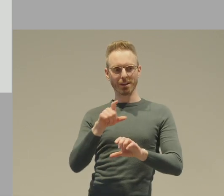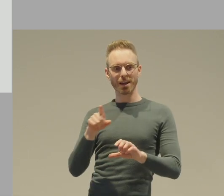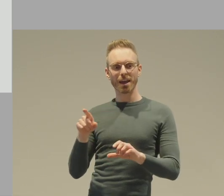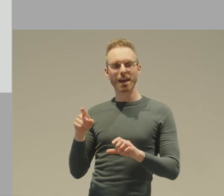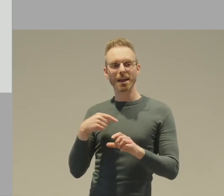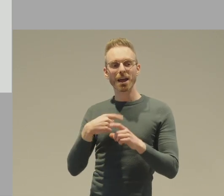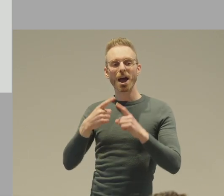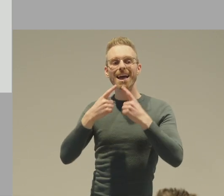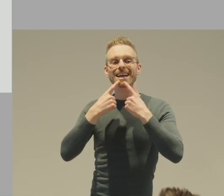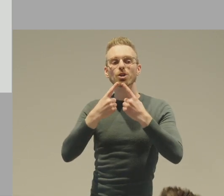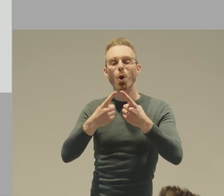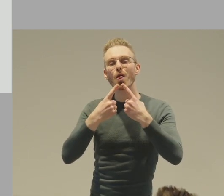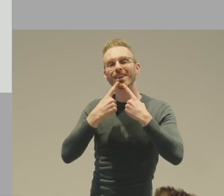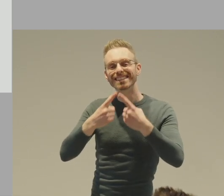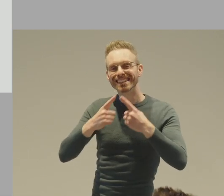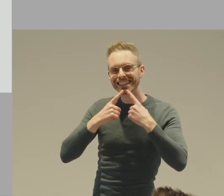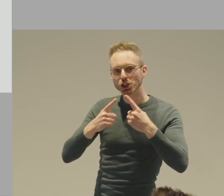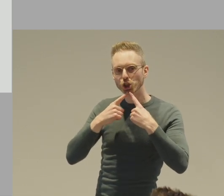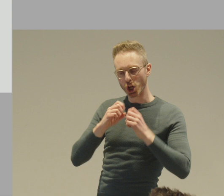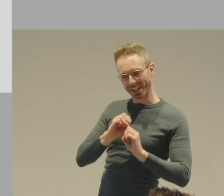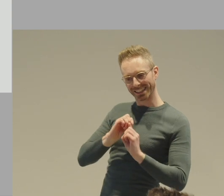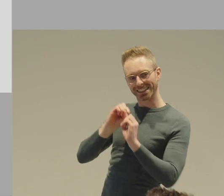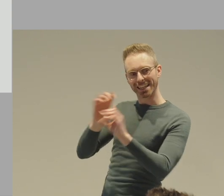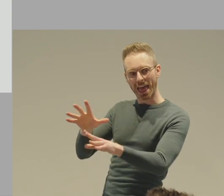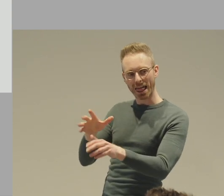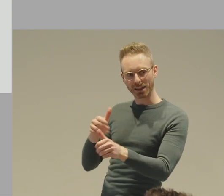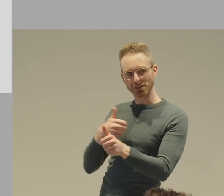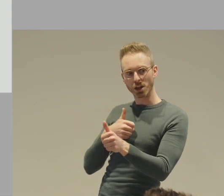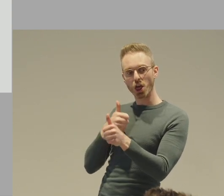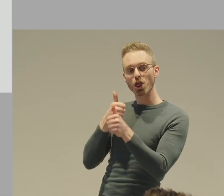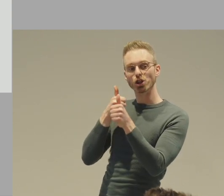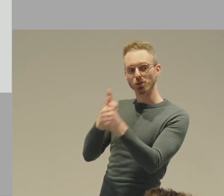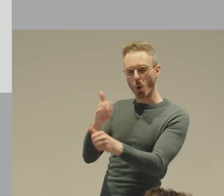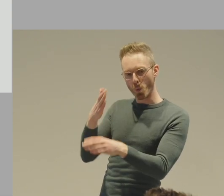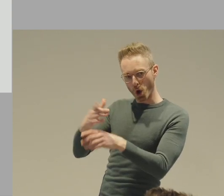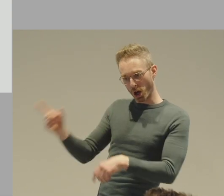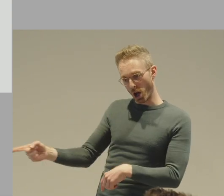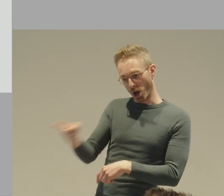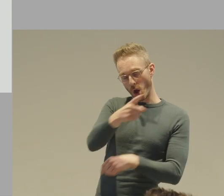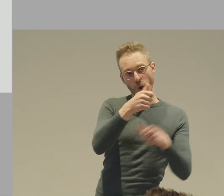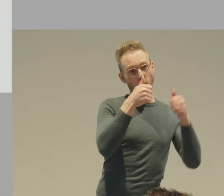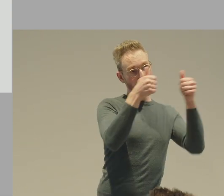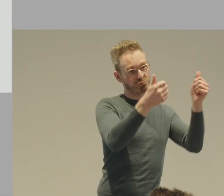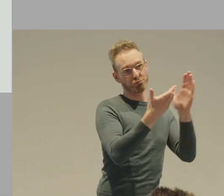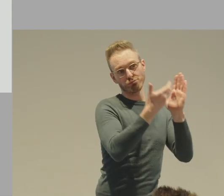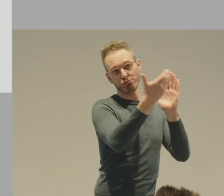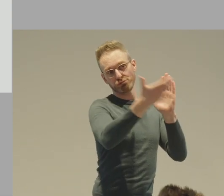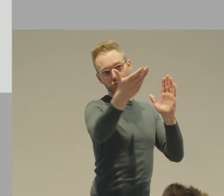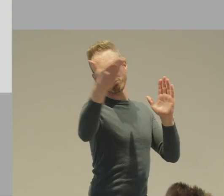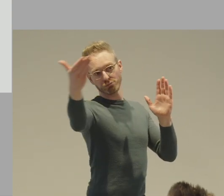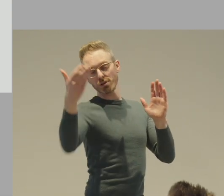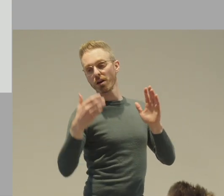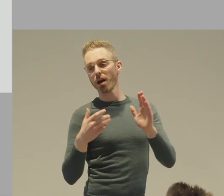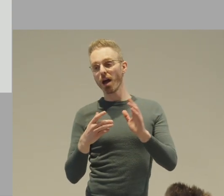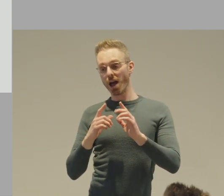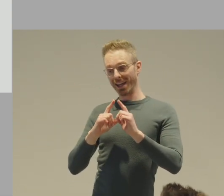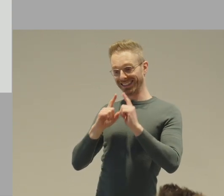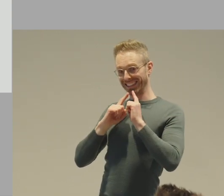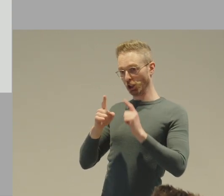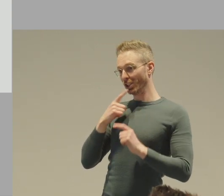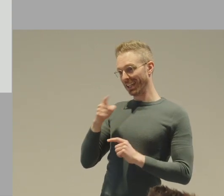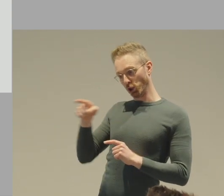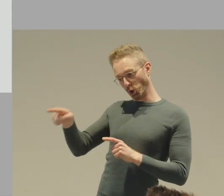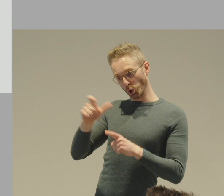The support worker is in charge. They're directly telling the customer is in charge. They're directly telling the support worker, do this, do